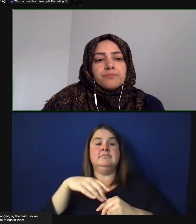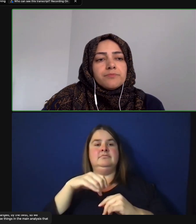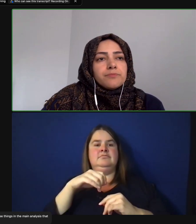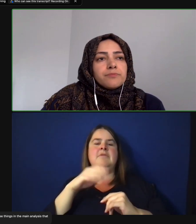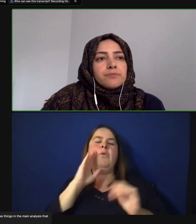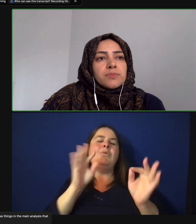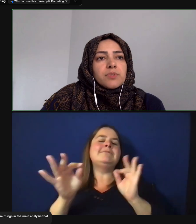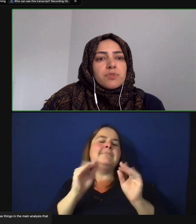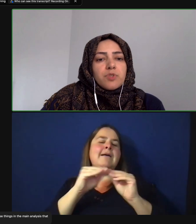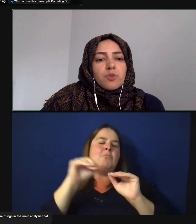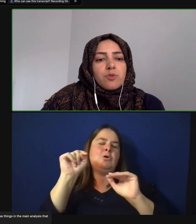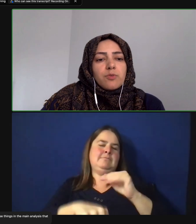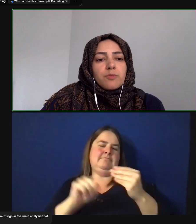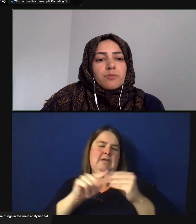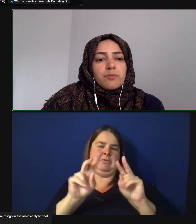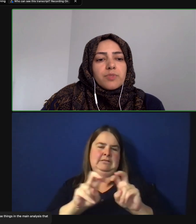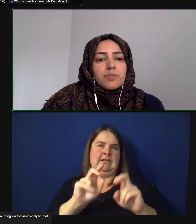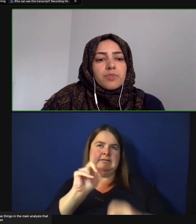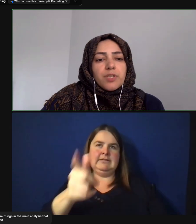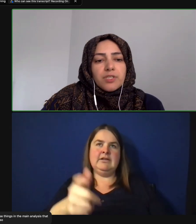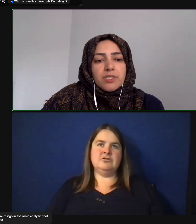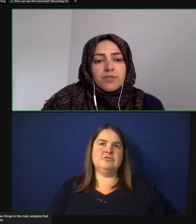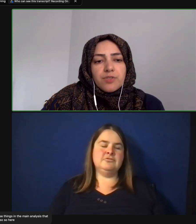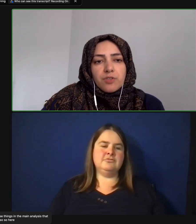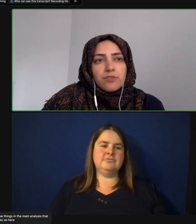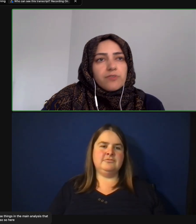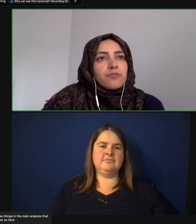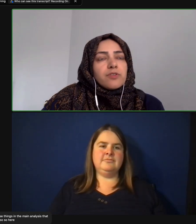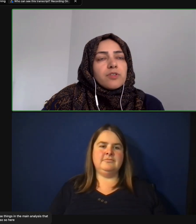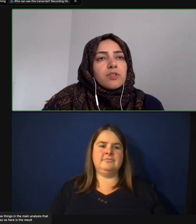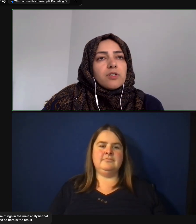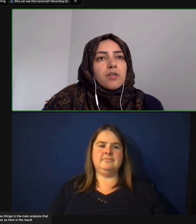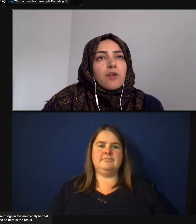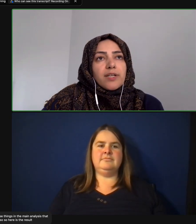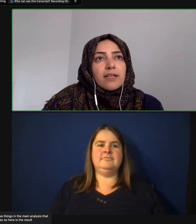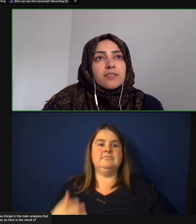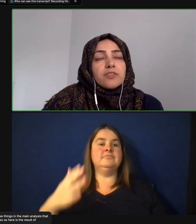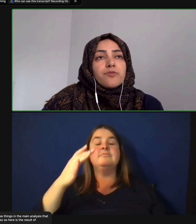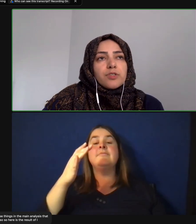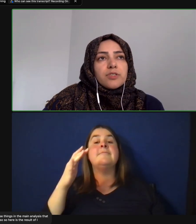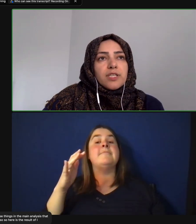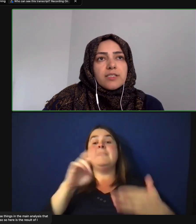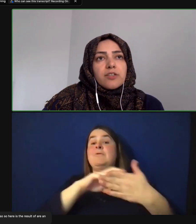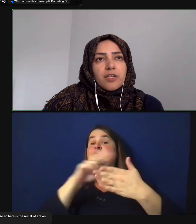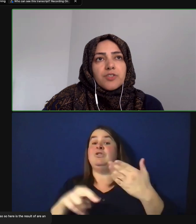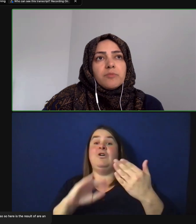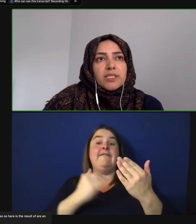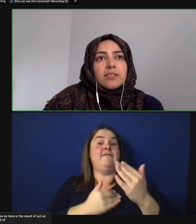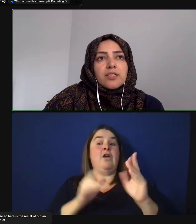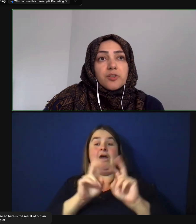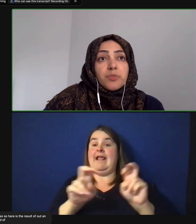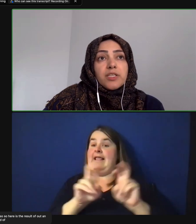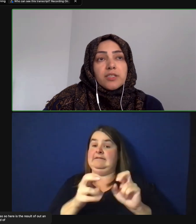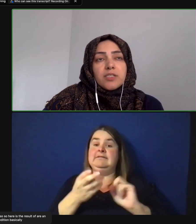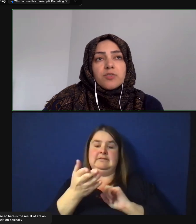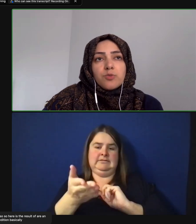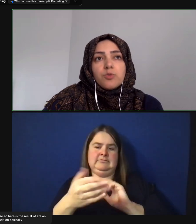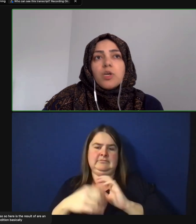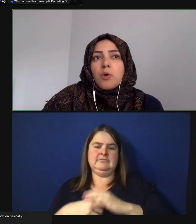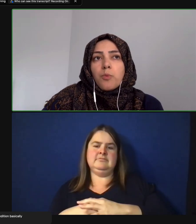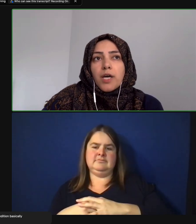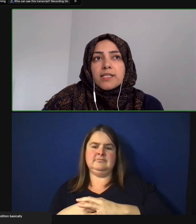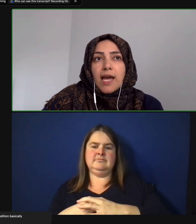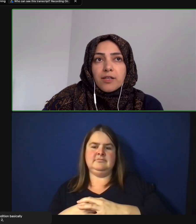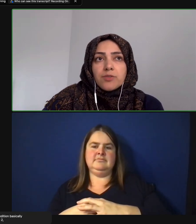later. So here is the result of our analysis for this condition, basically comparing these